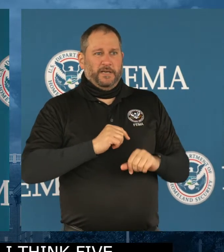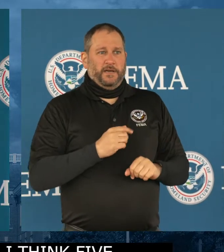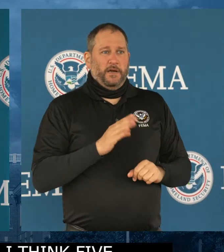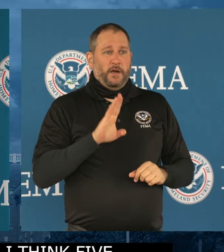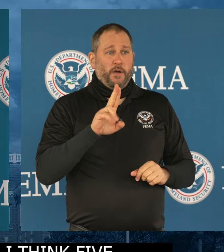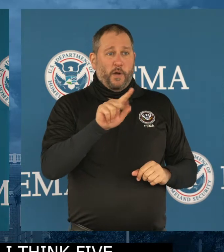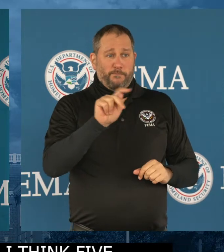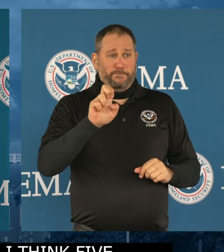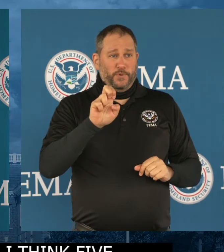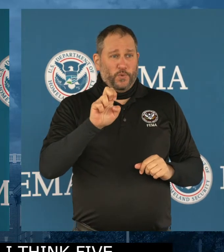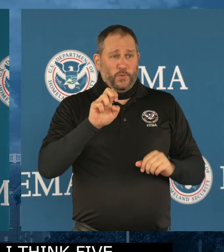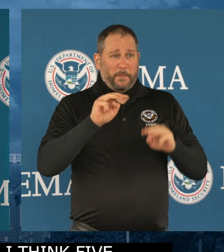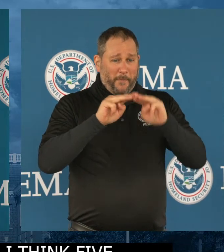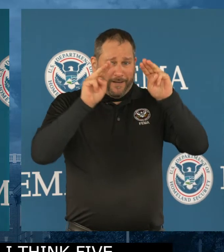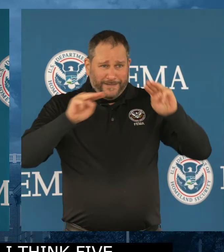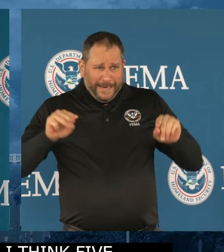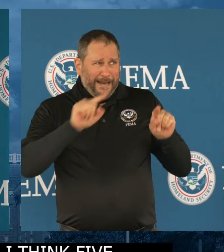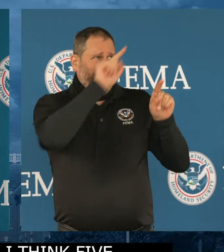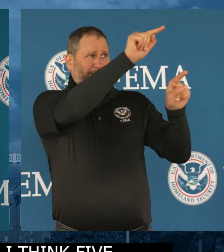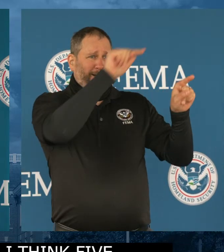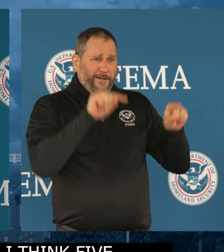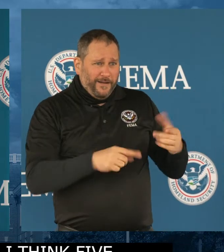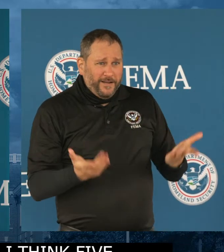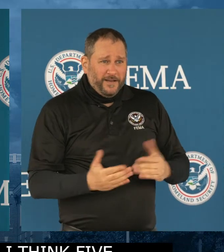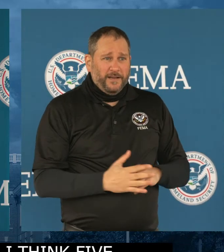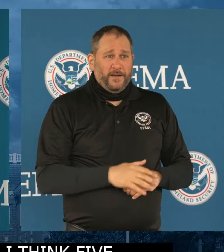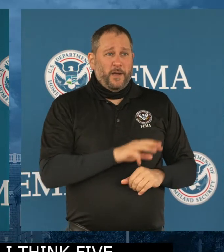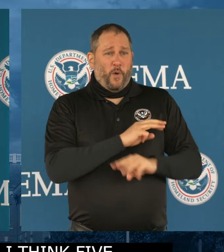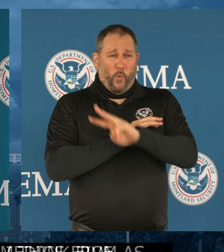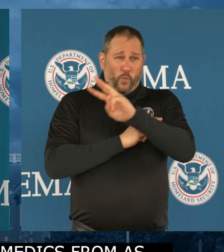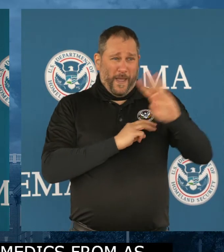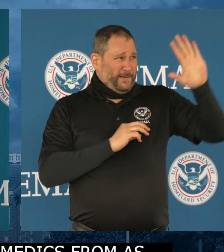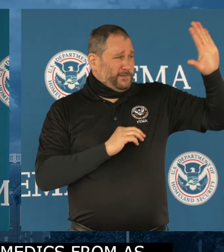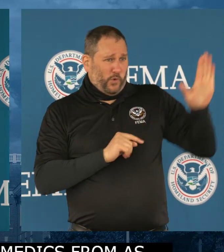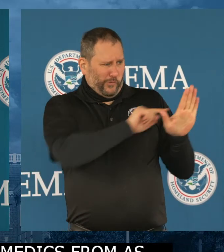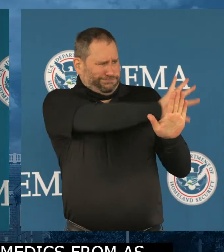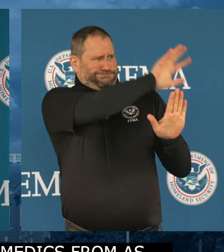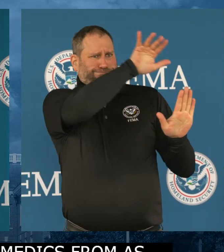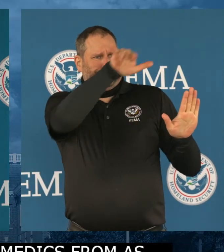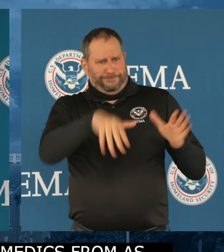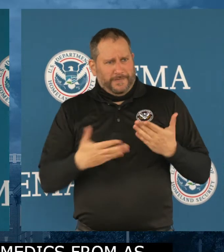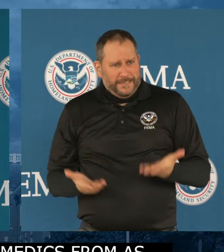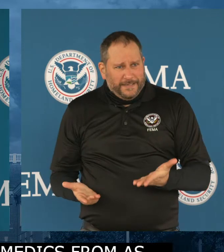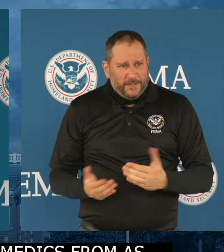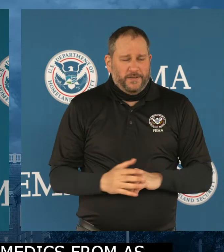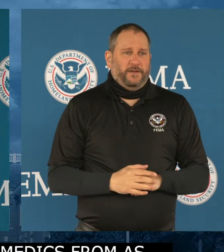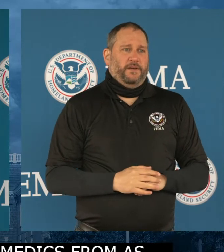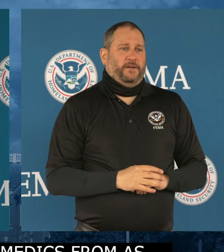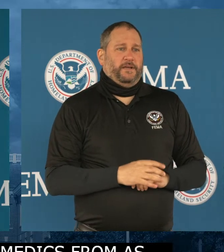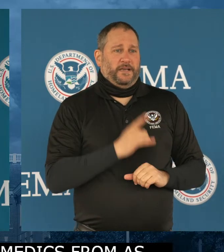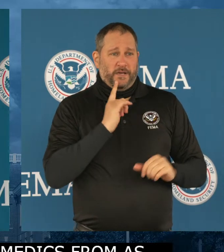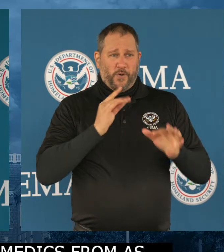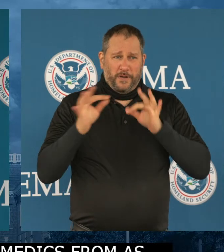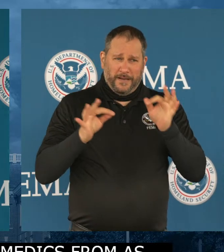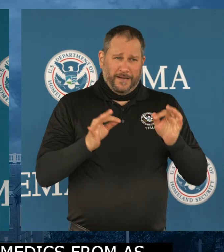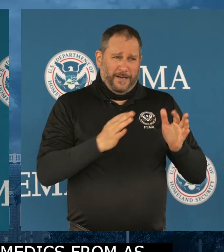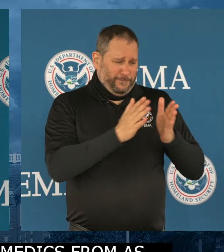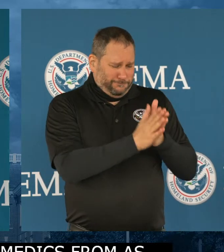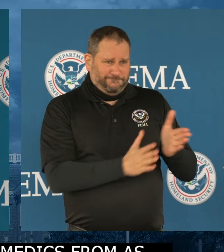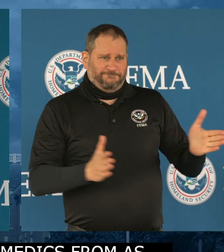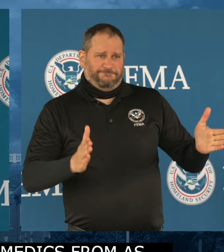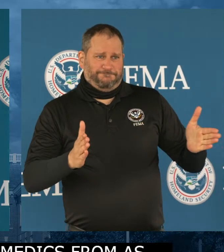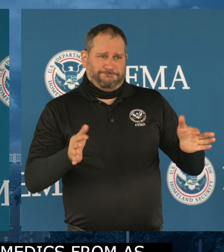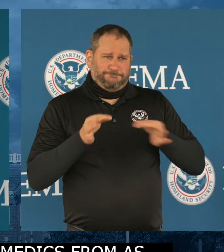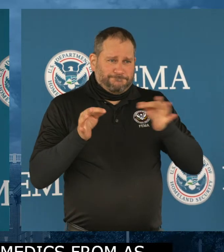employees from the West Coast, and certainly, as Tim will explain, everywhere in between. And we've been able, we'll